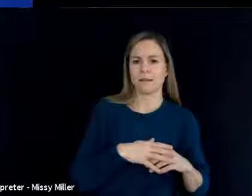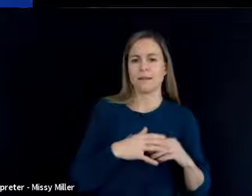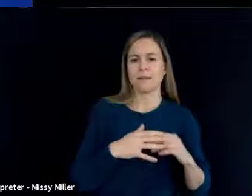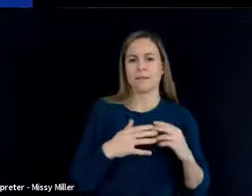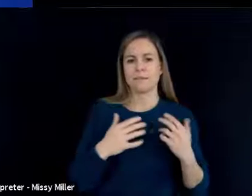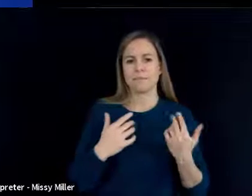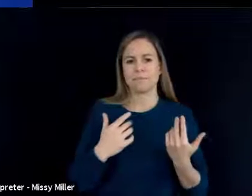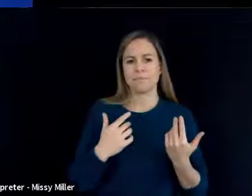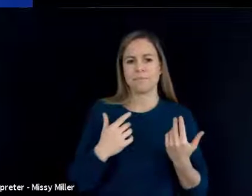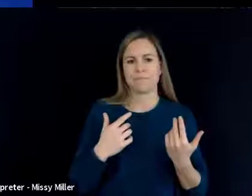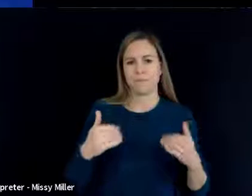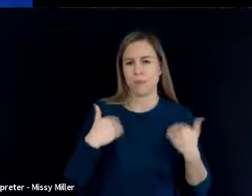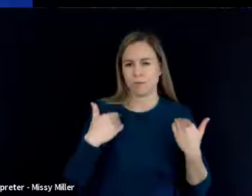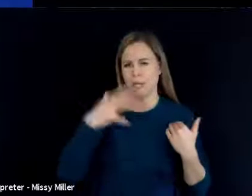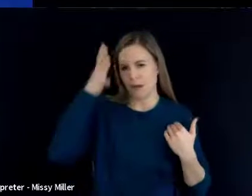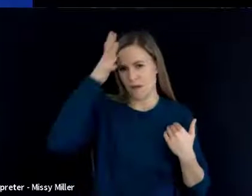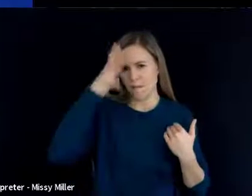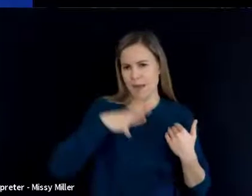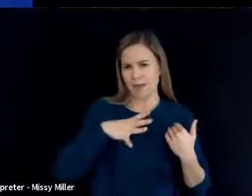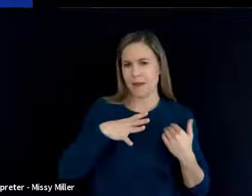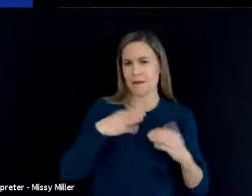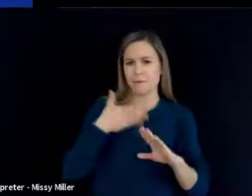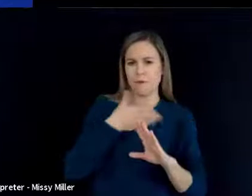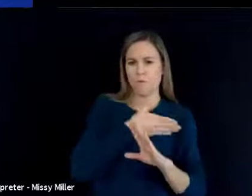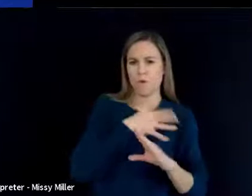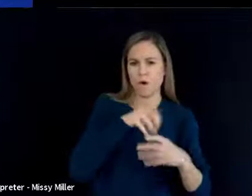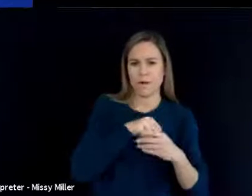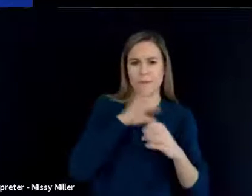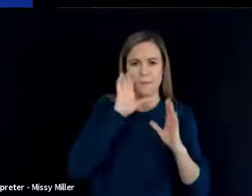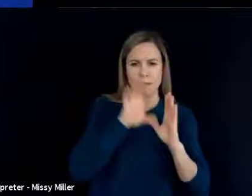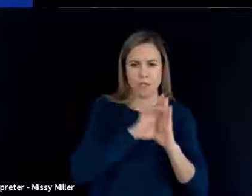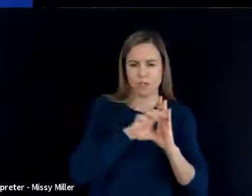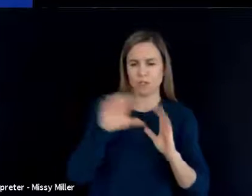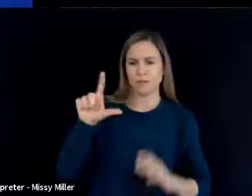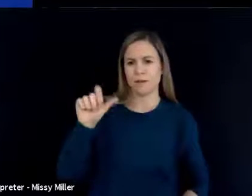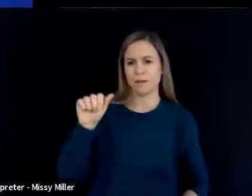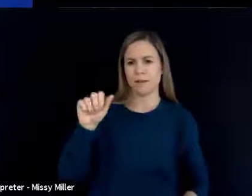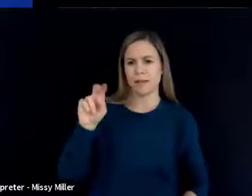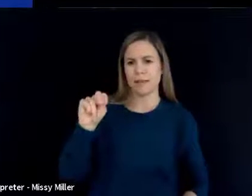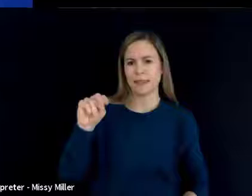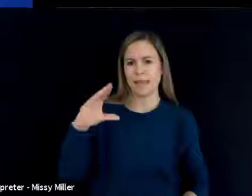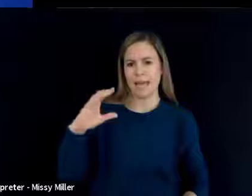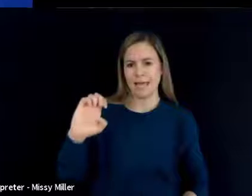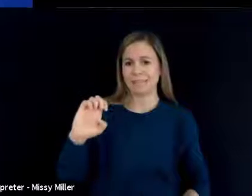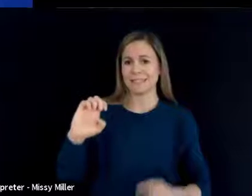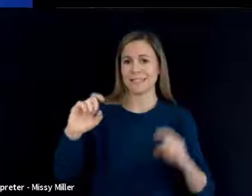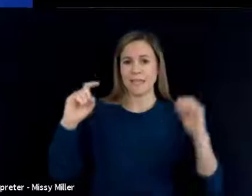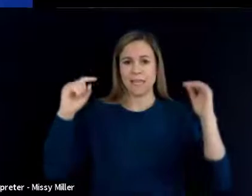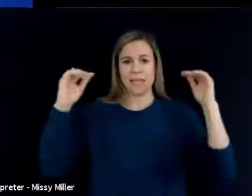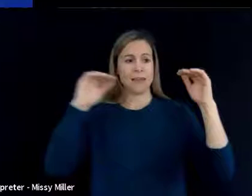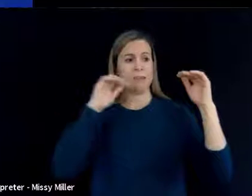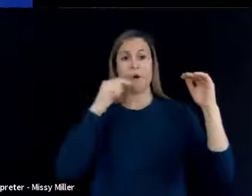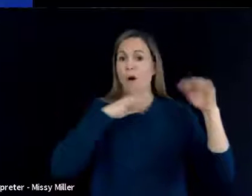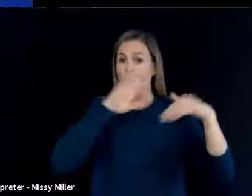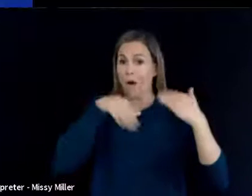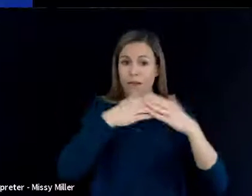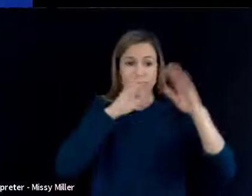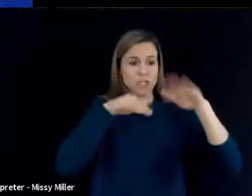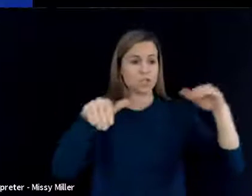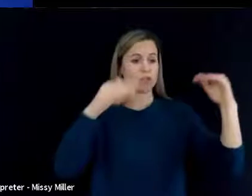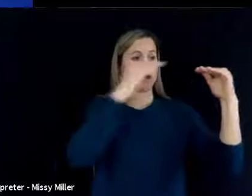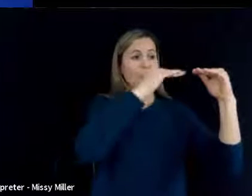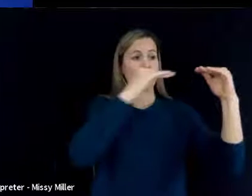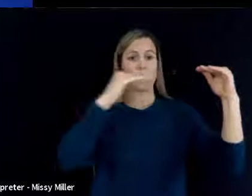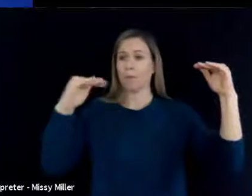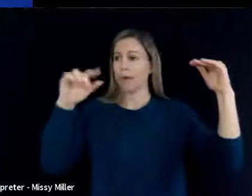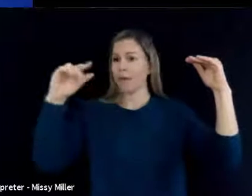that the young man, Lance, that was in the picture with his family, he appeared to be the second shortest kiddo in the family, when really